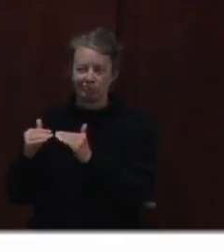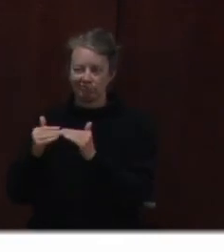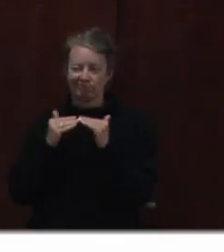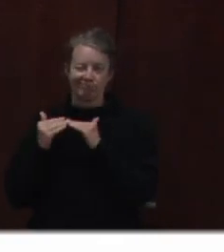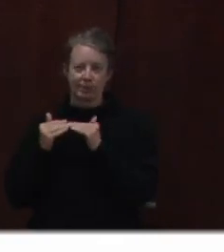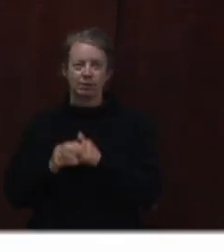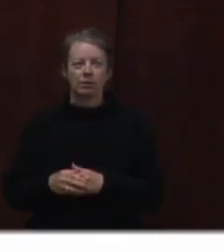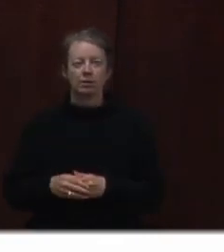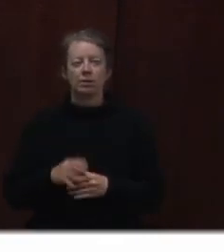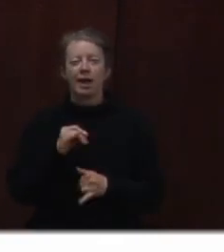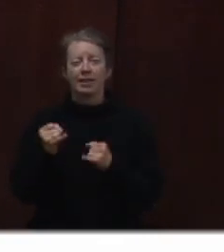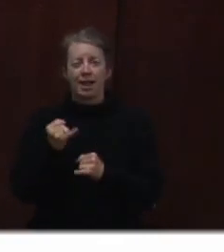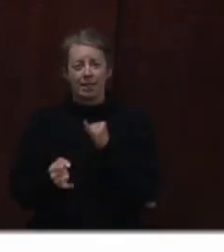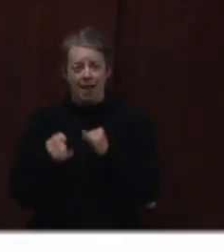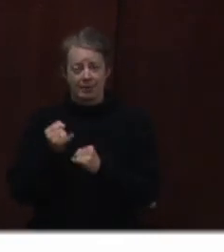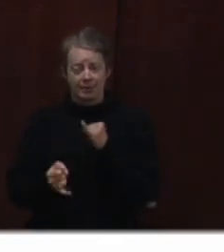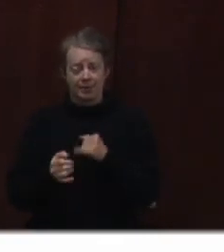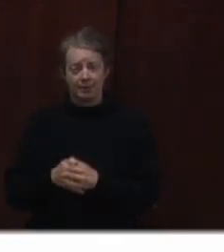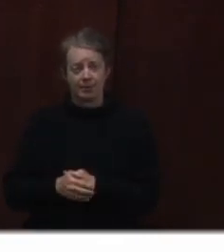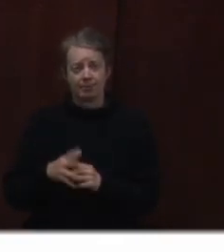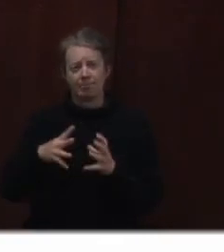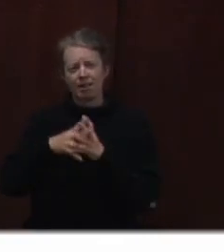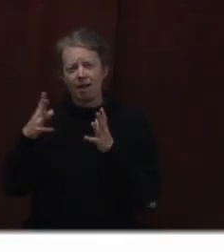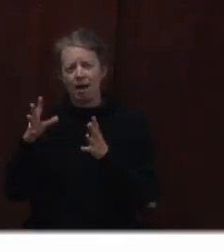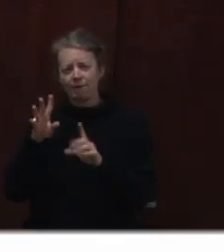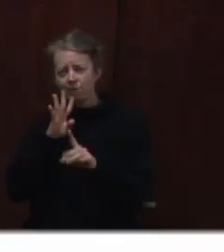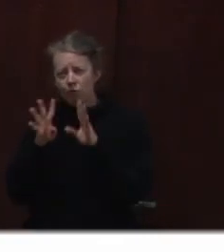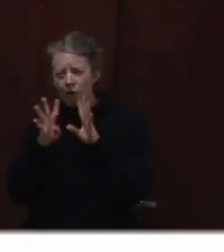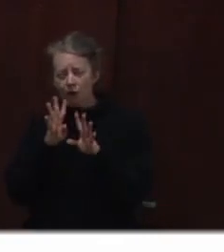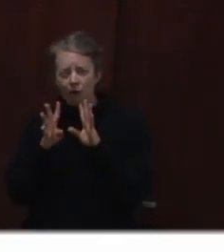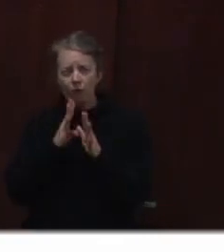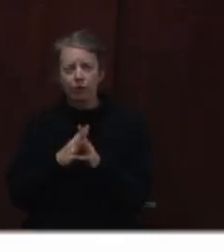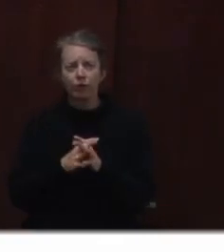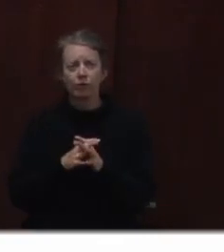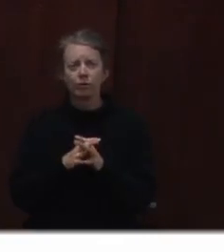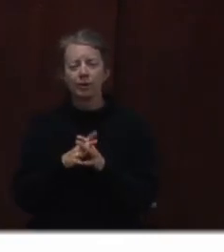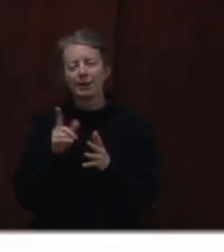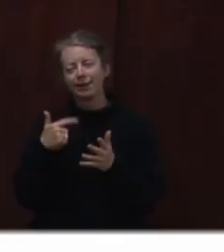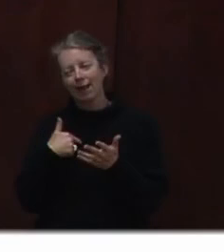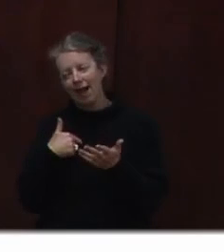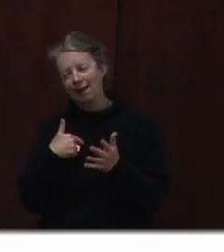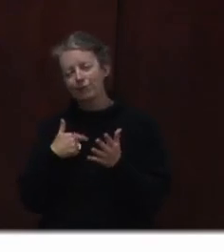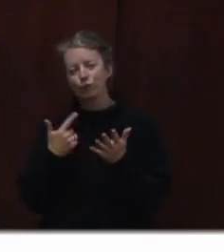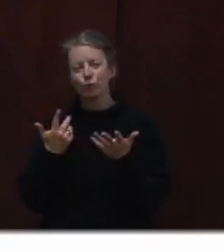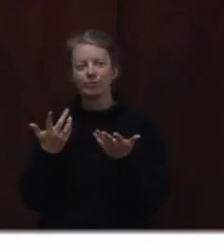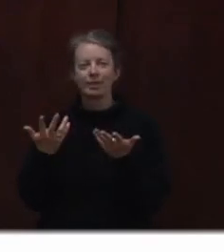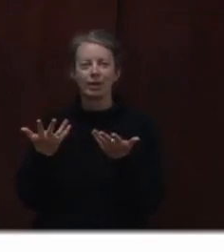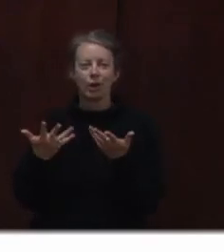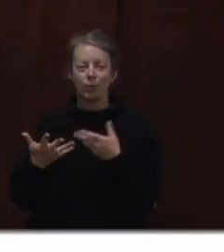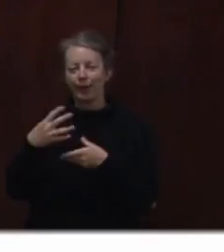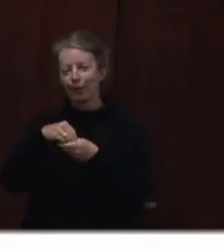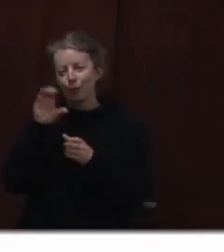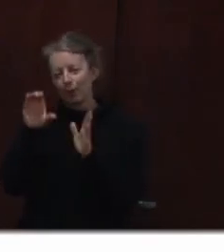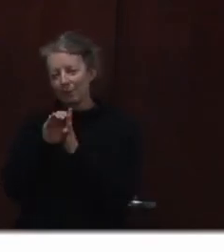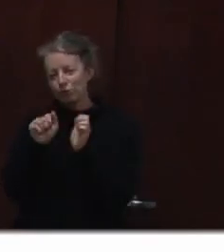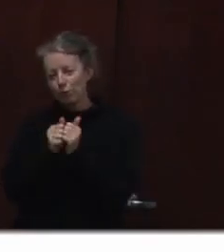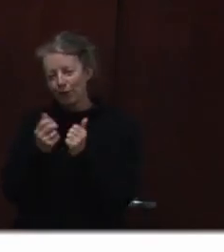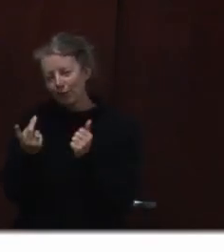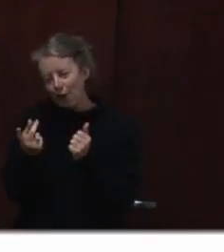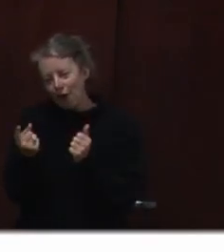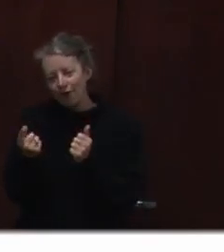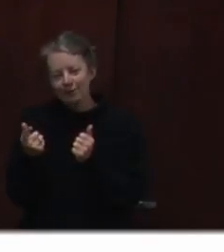least, there's been a lot of talk, I mean, you can't, I got to pander to the public here with a slide with dogs in it, if you don't mind.